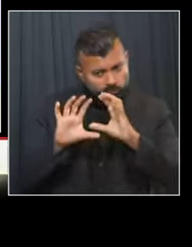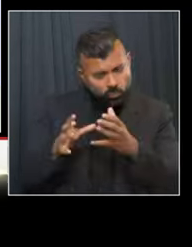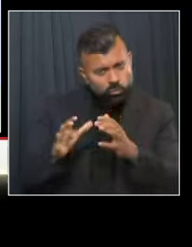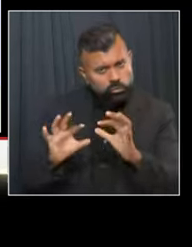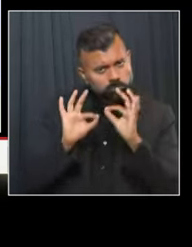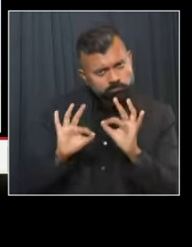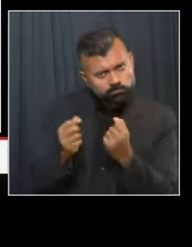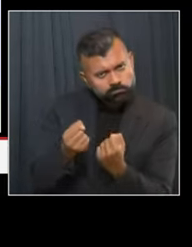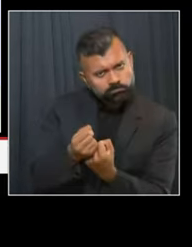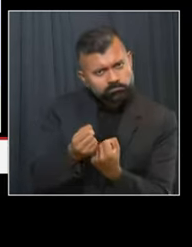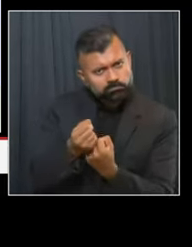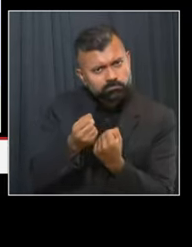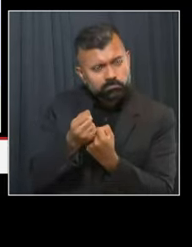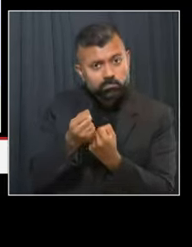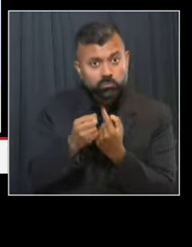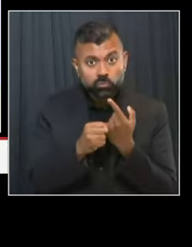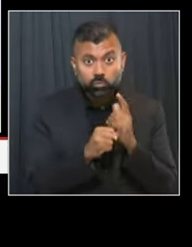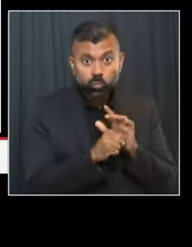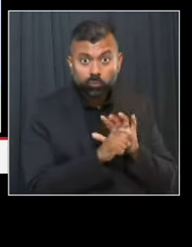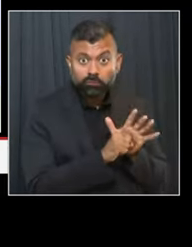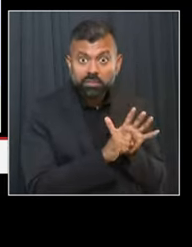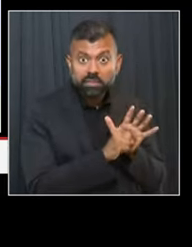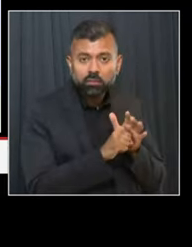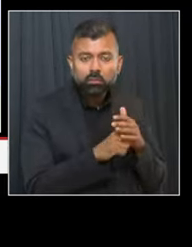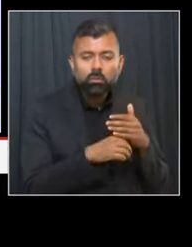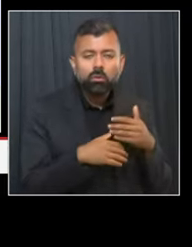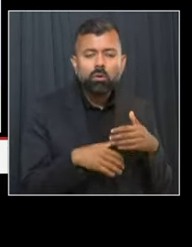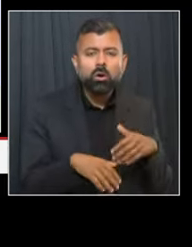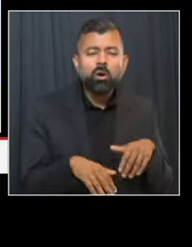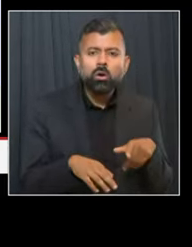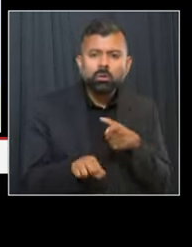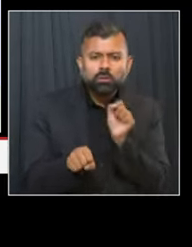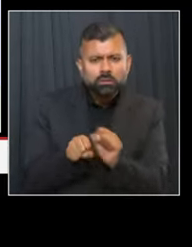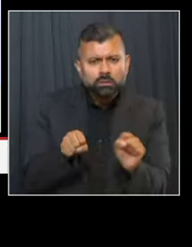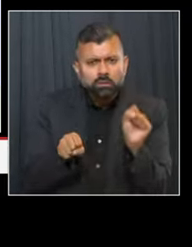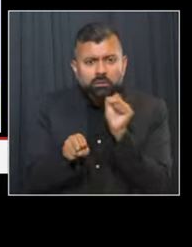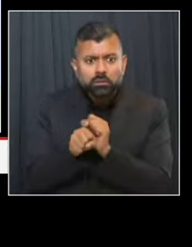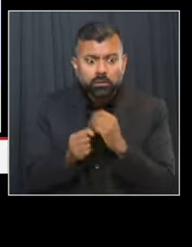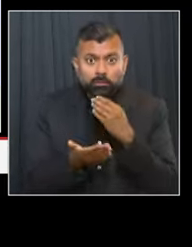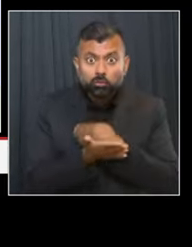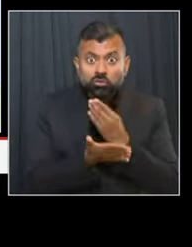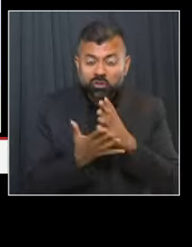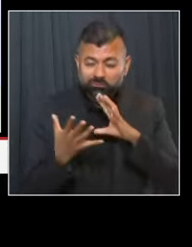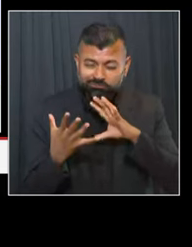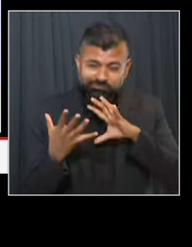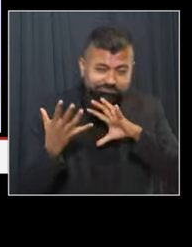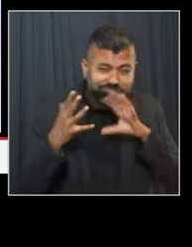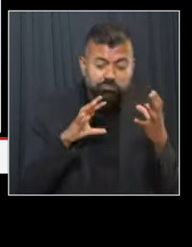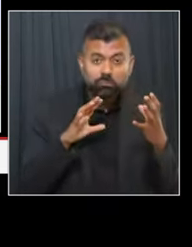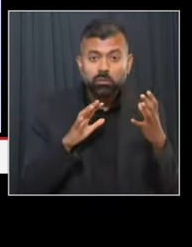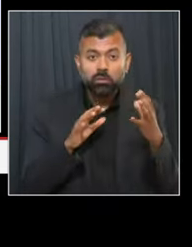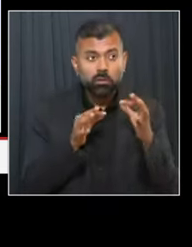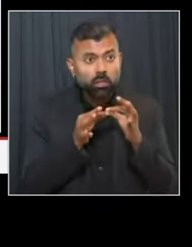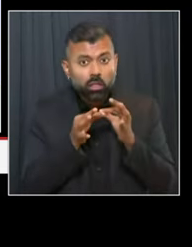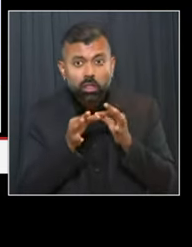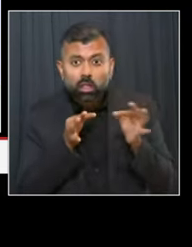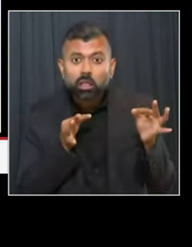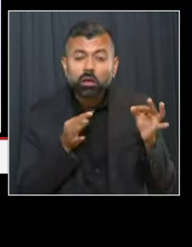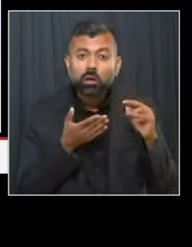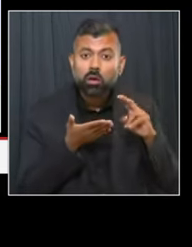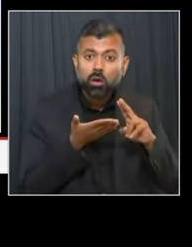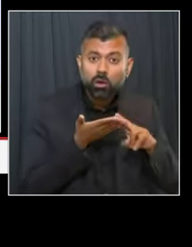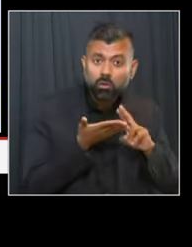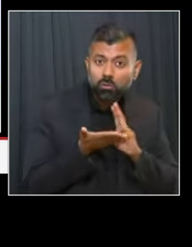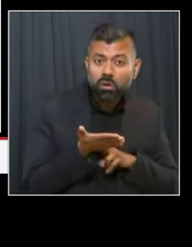COVID times when we had to remake a budget in 30 days and delay some contract payments. Our